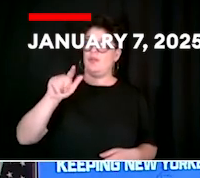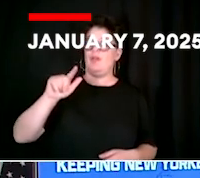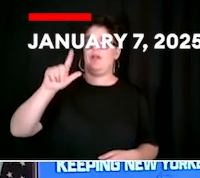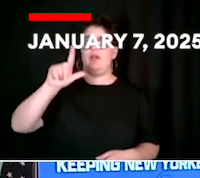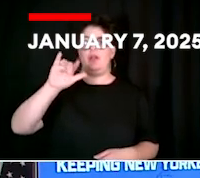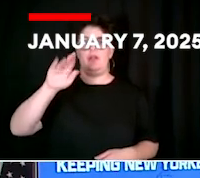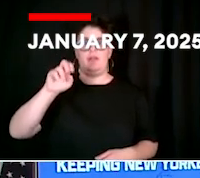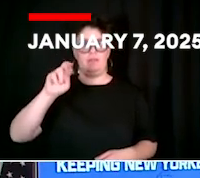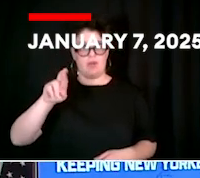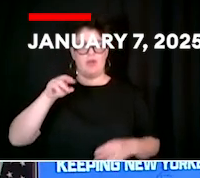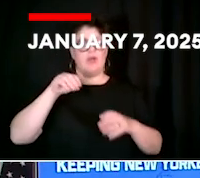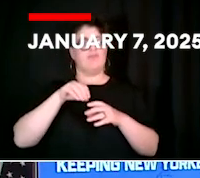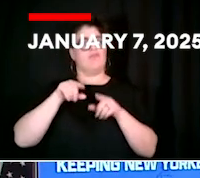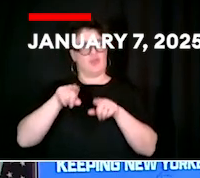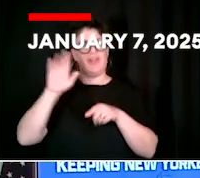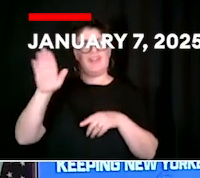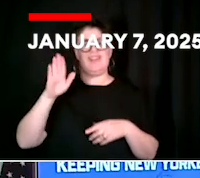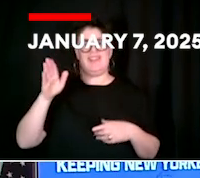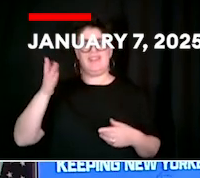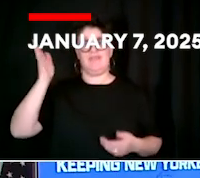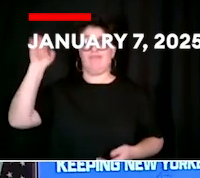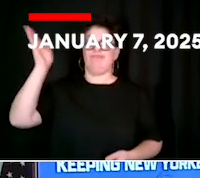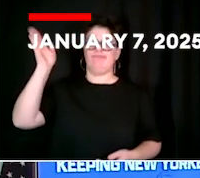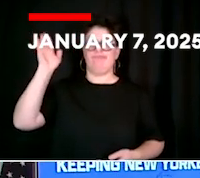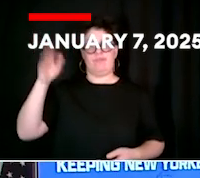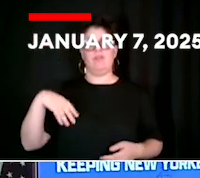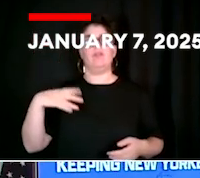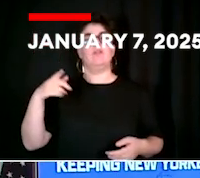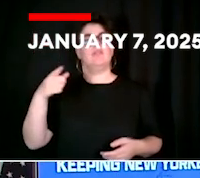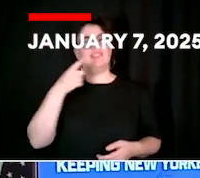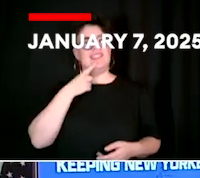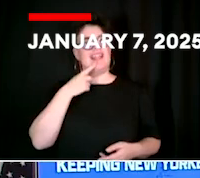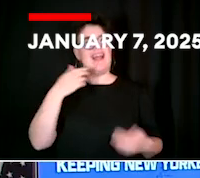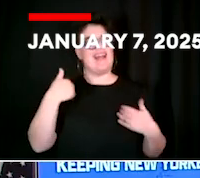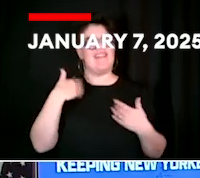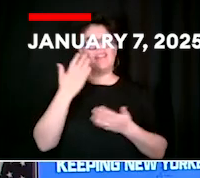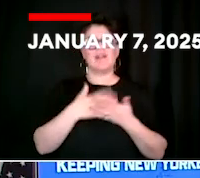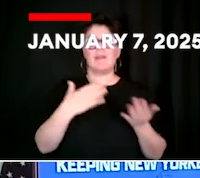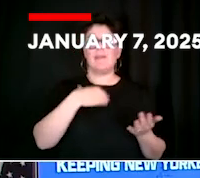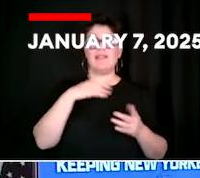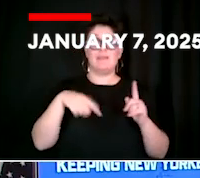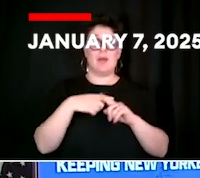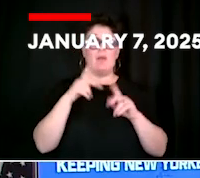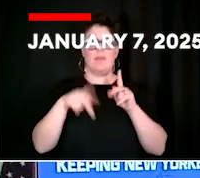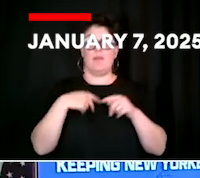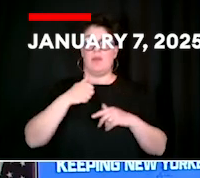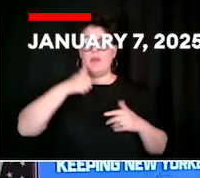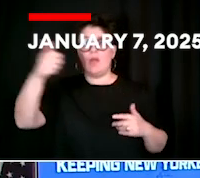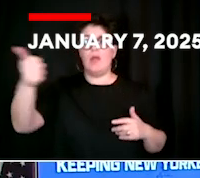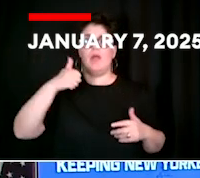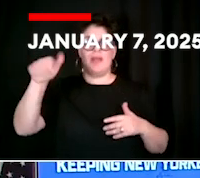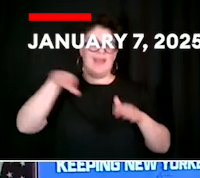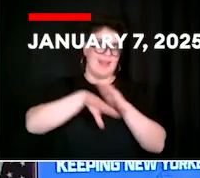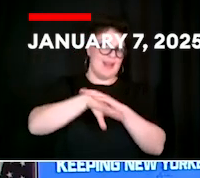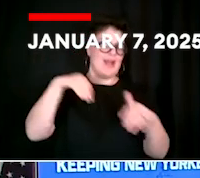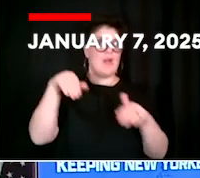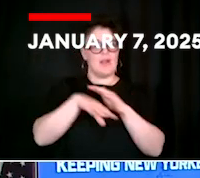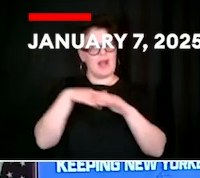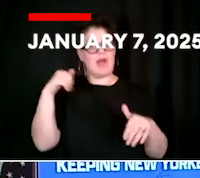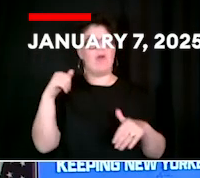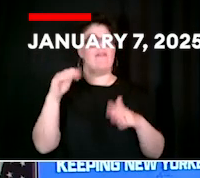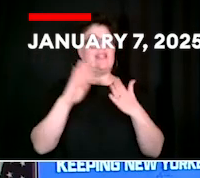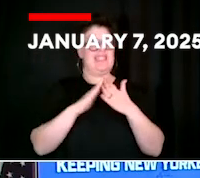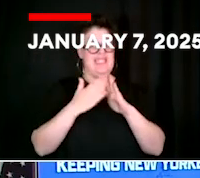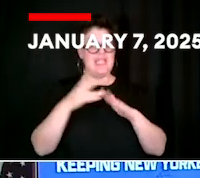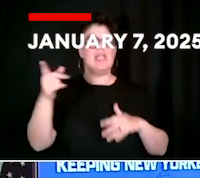pricing, there was complaints about people that have to go in and out, and he said it should be the responsibility of the employers to